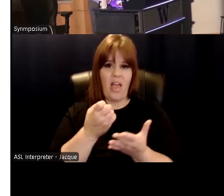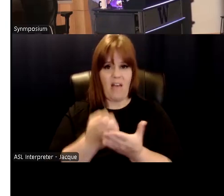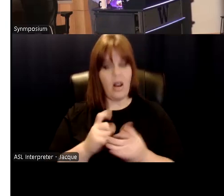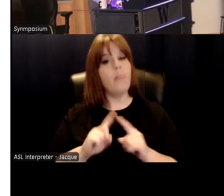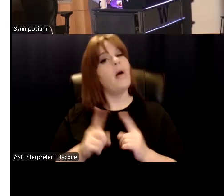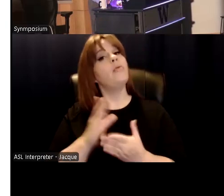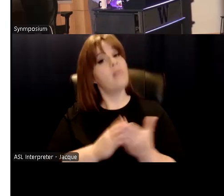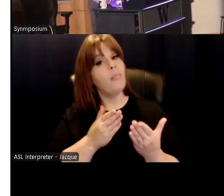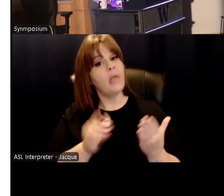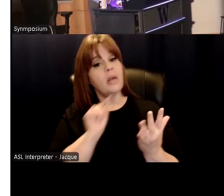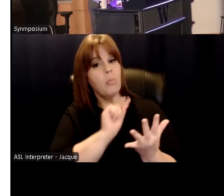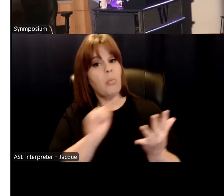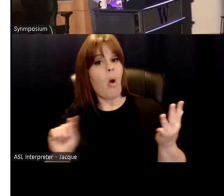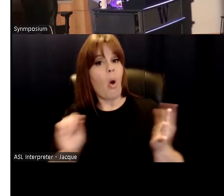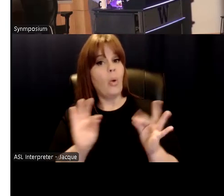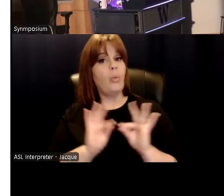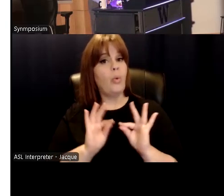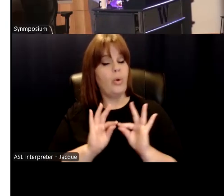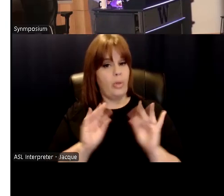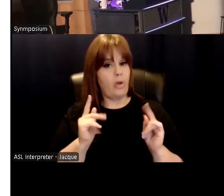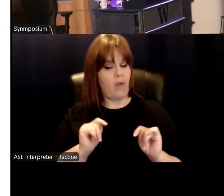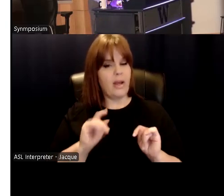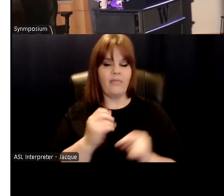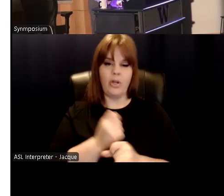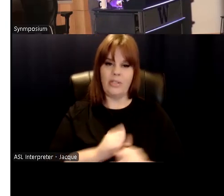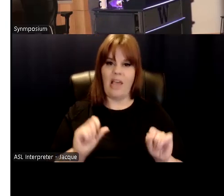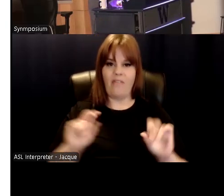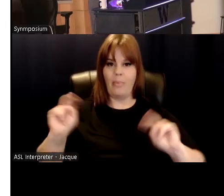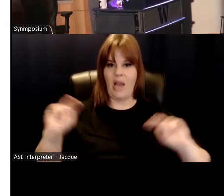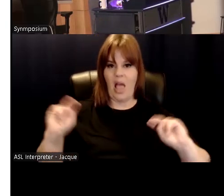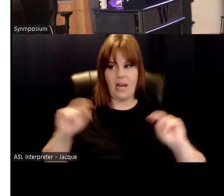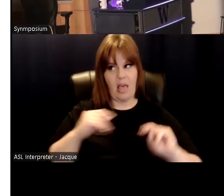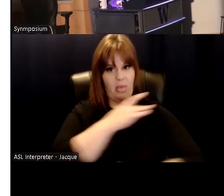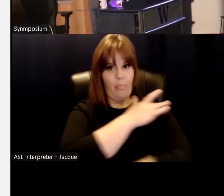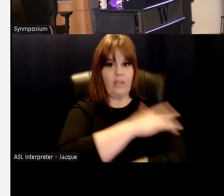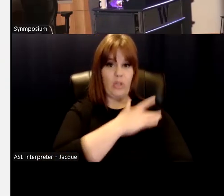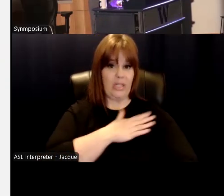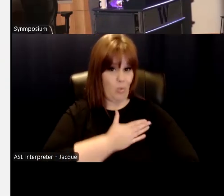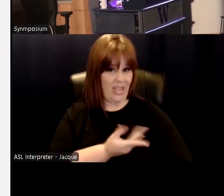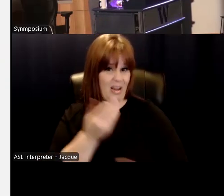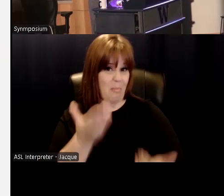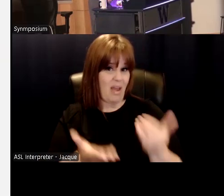they're relatively safe and benign and the patient is willing and they might help the patient.